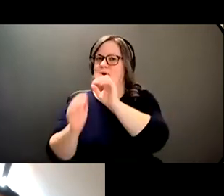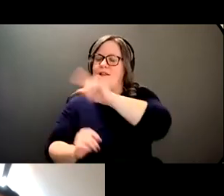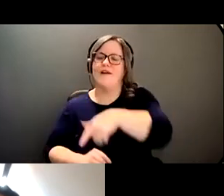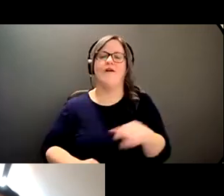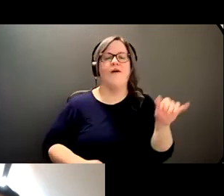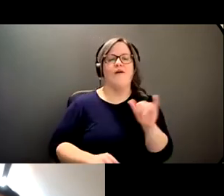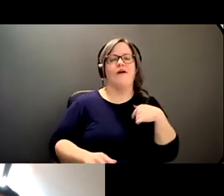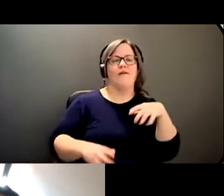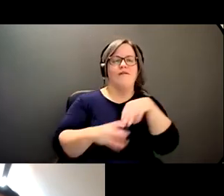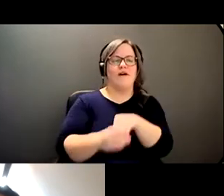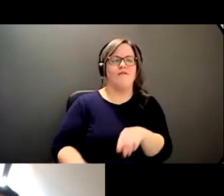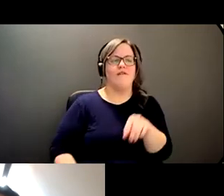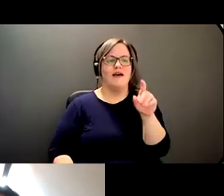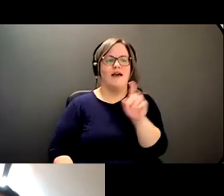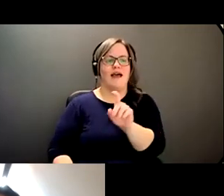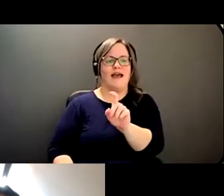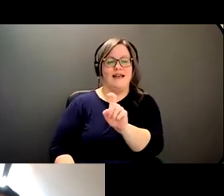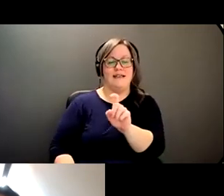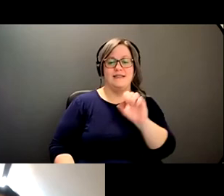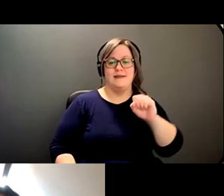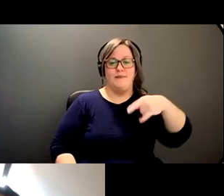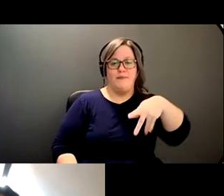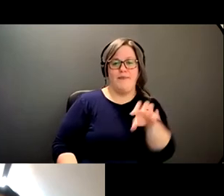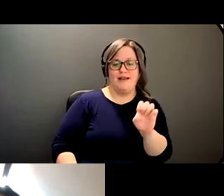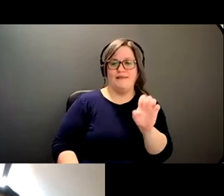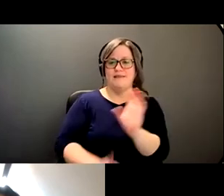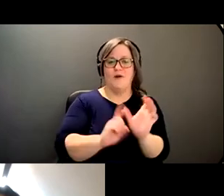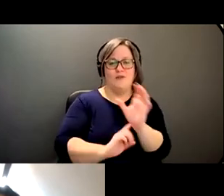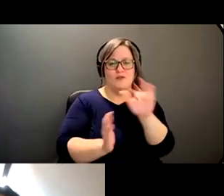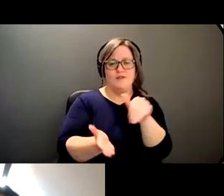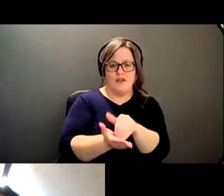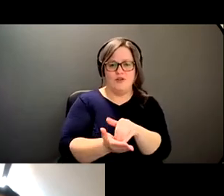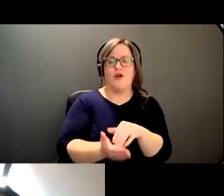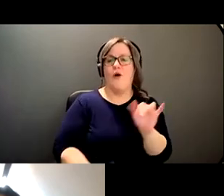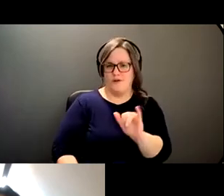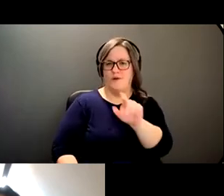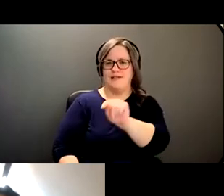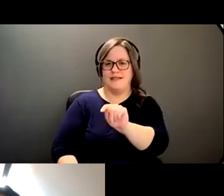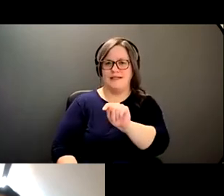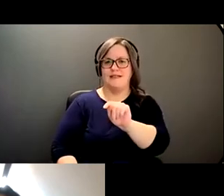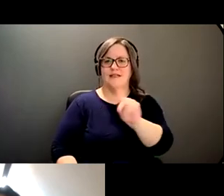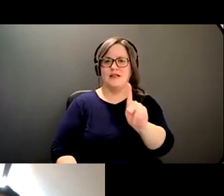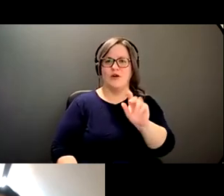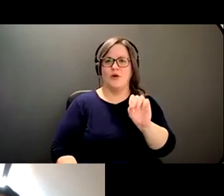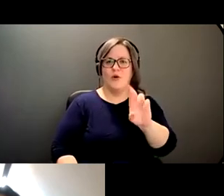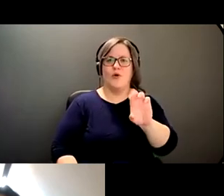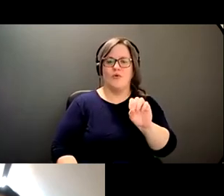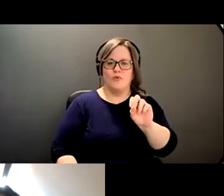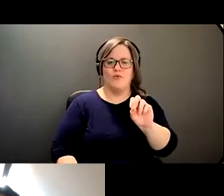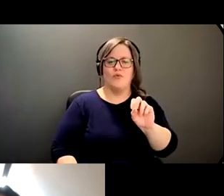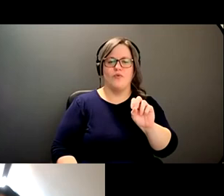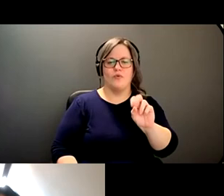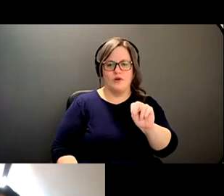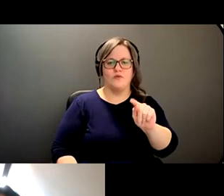Cultural Center, which is an artist-run center also here in Tacaronto that's dedicated to supporting the